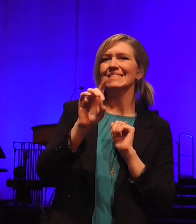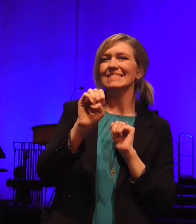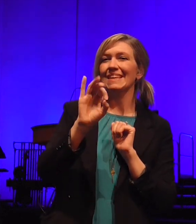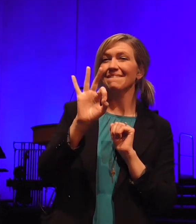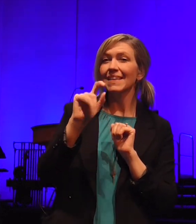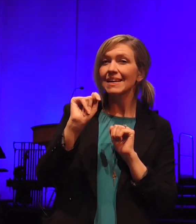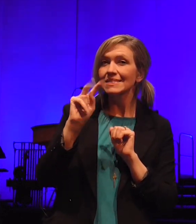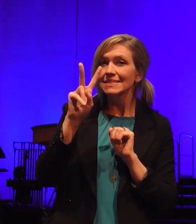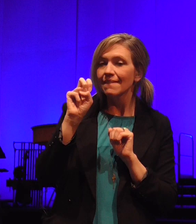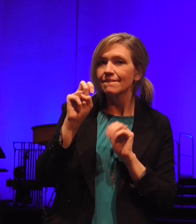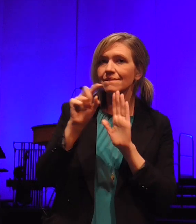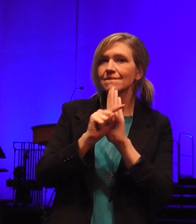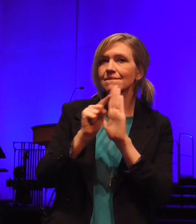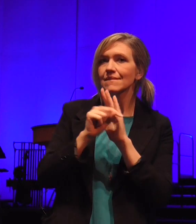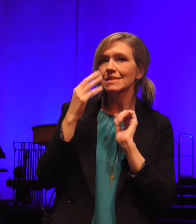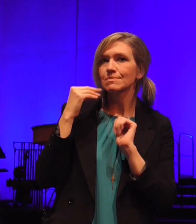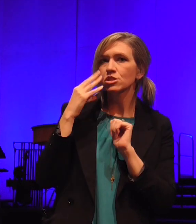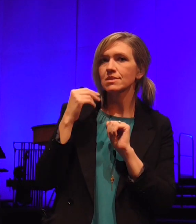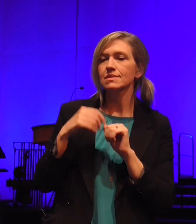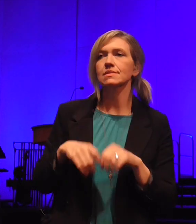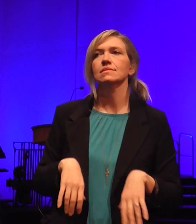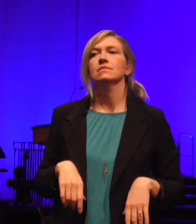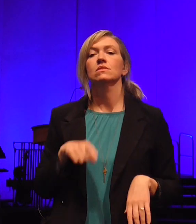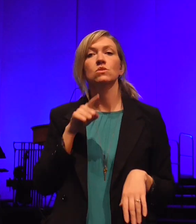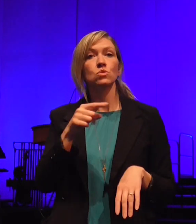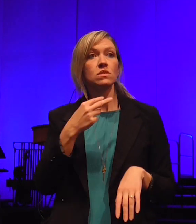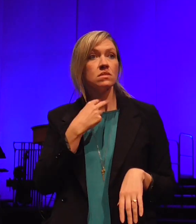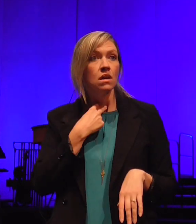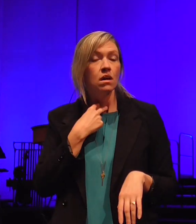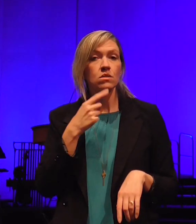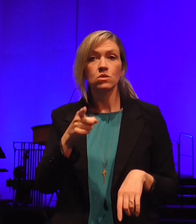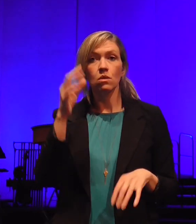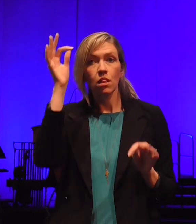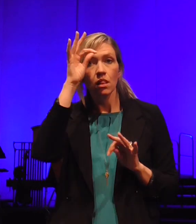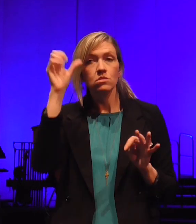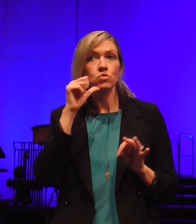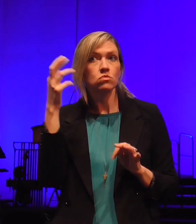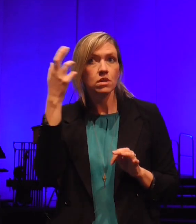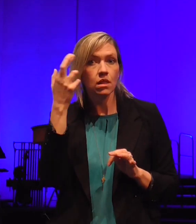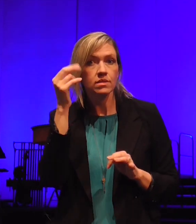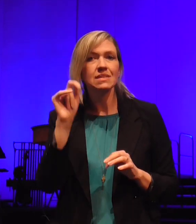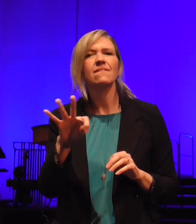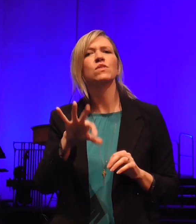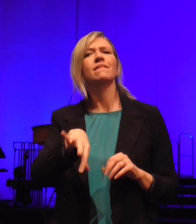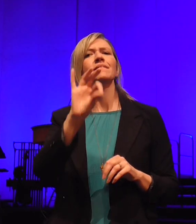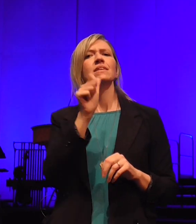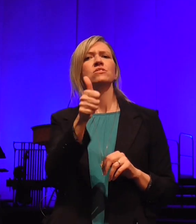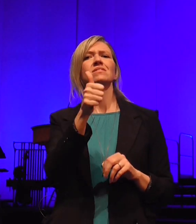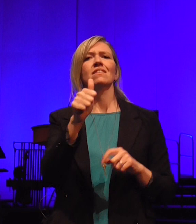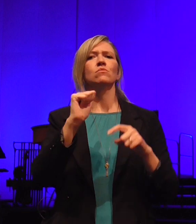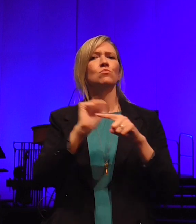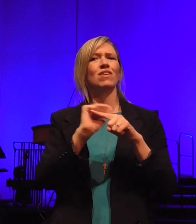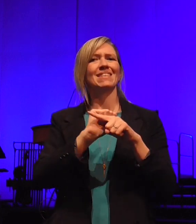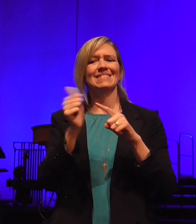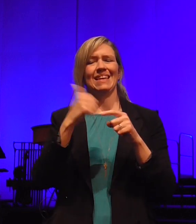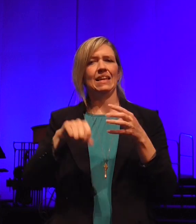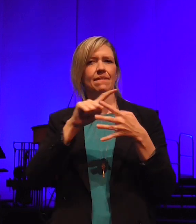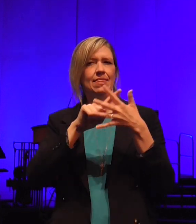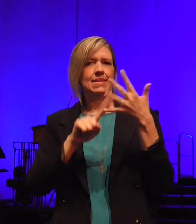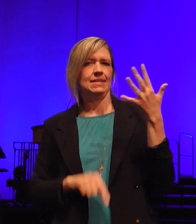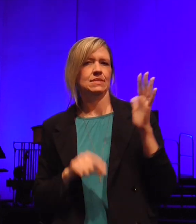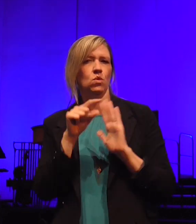experience. You're stuck and you don't know it when you find yourself practicing any of